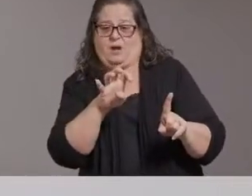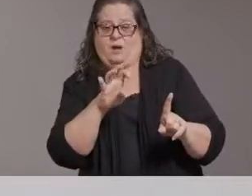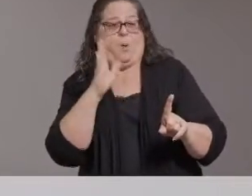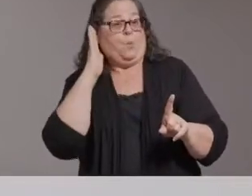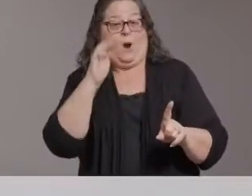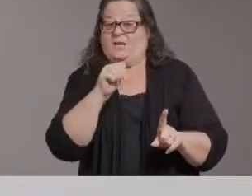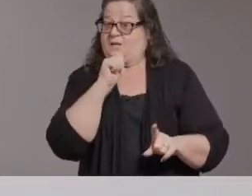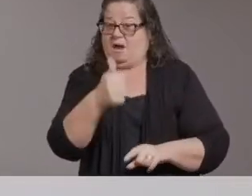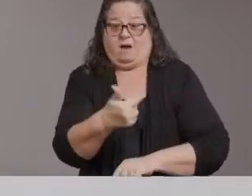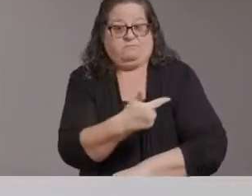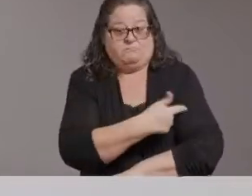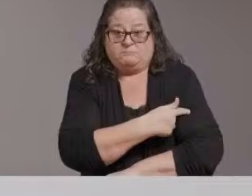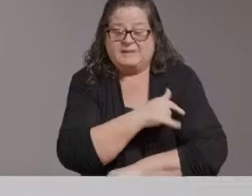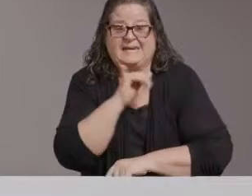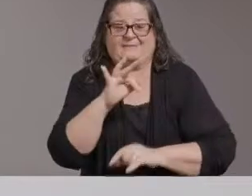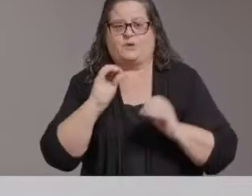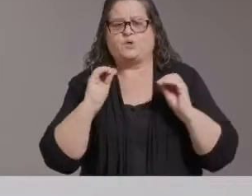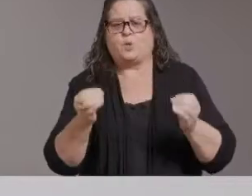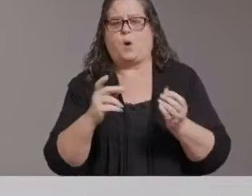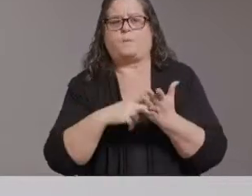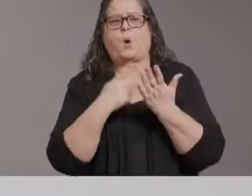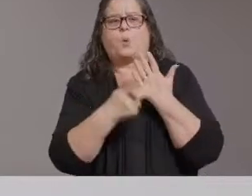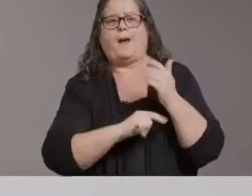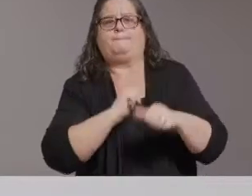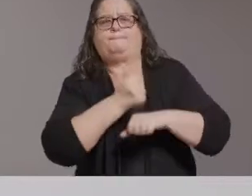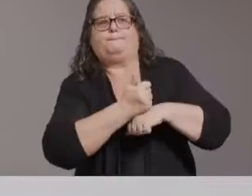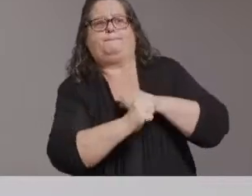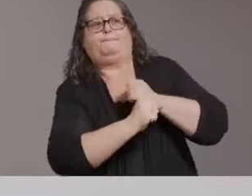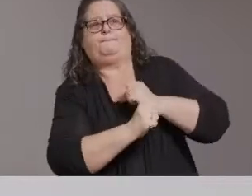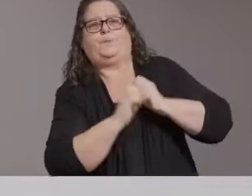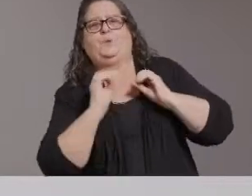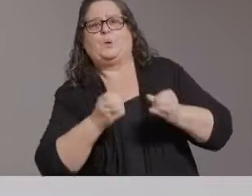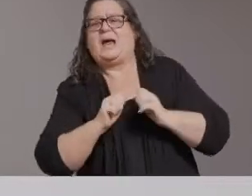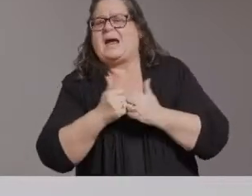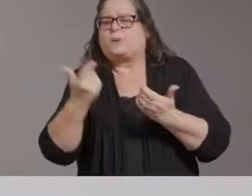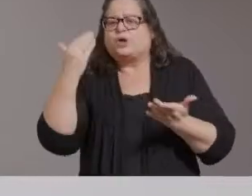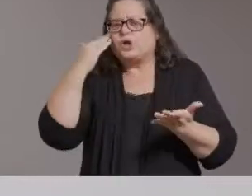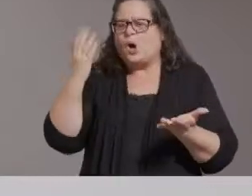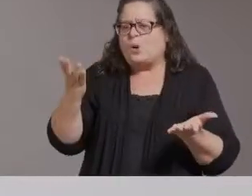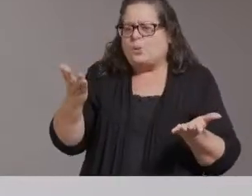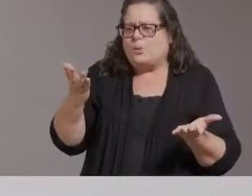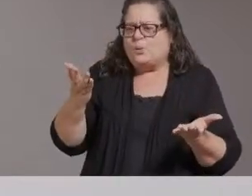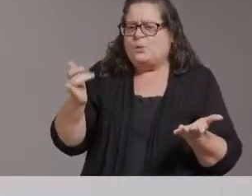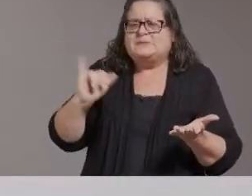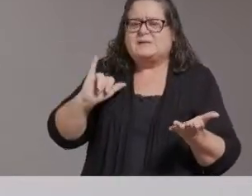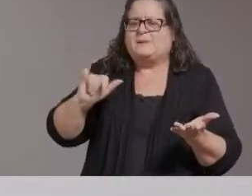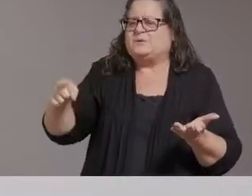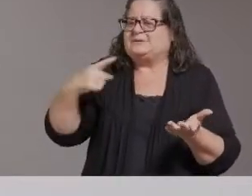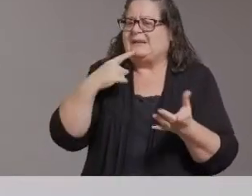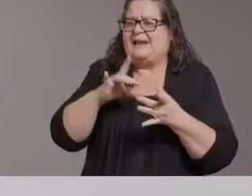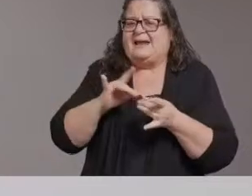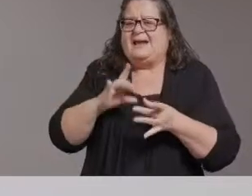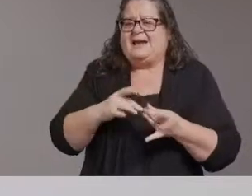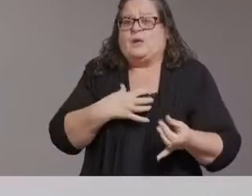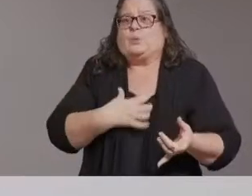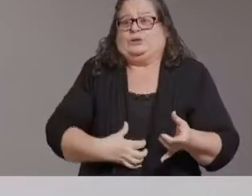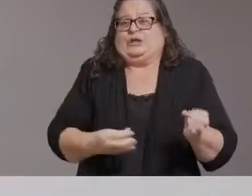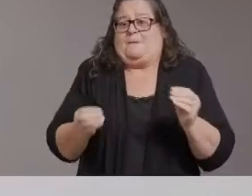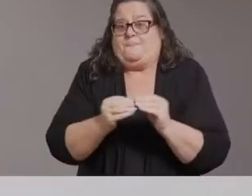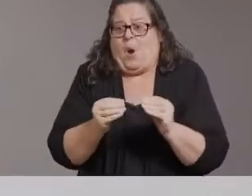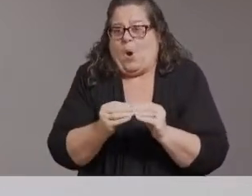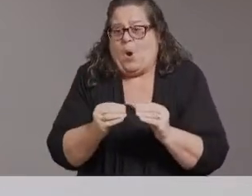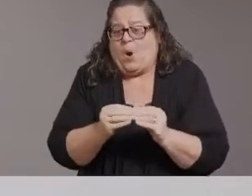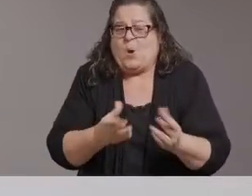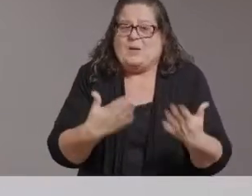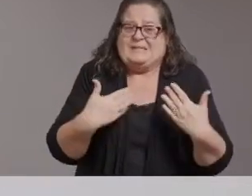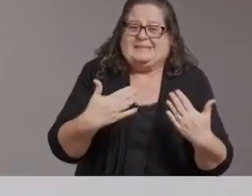you mentioned that it's not as big as you hoped. So I guess one, just kind of circling back,